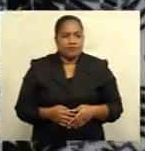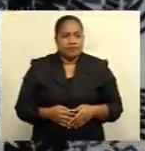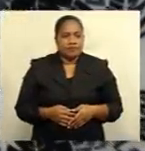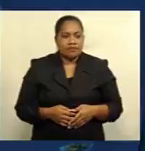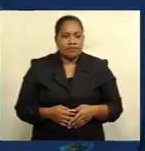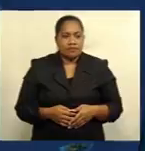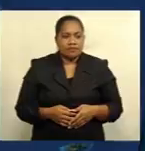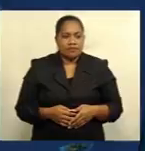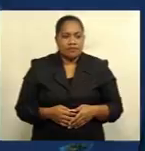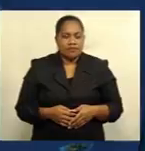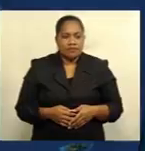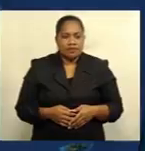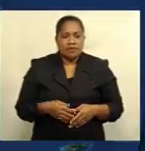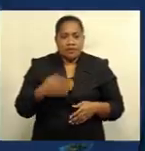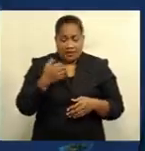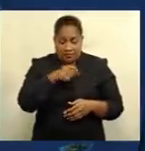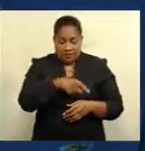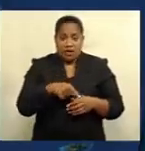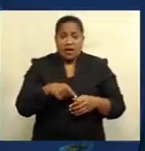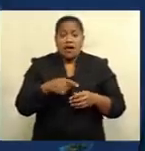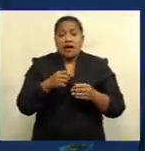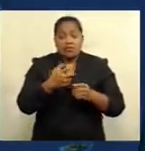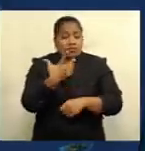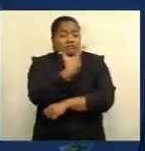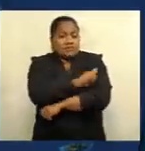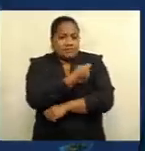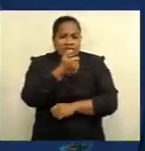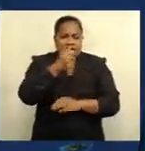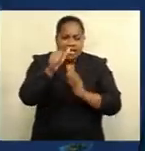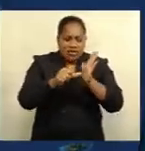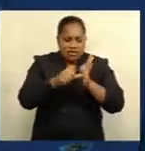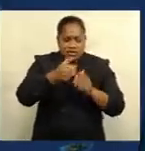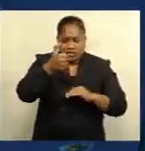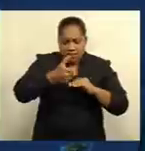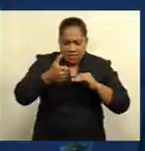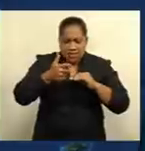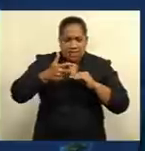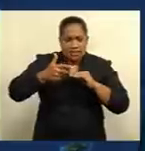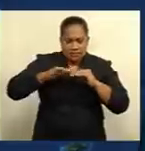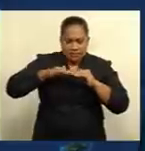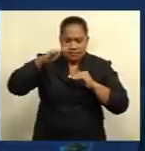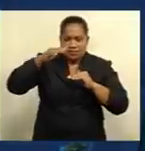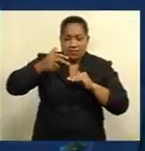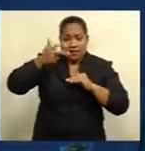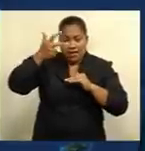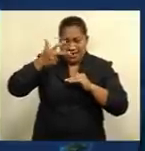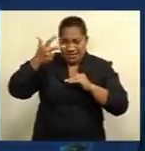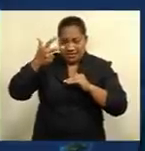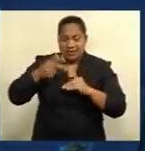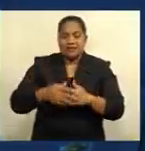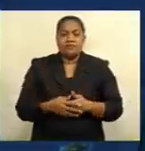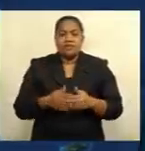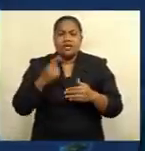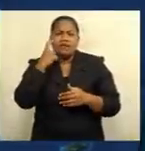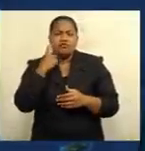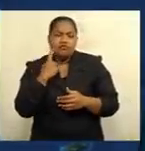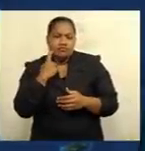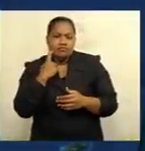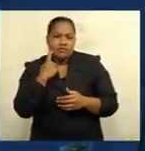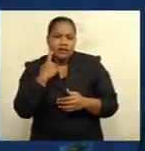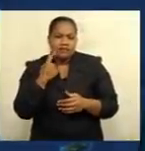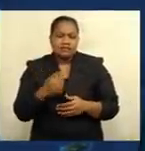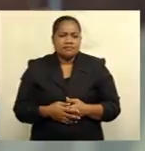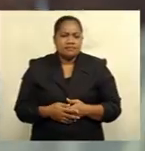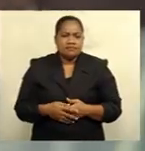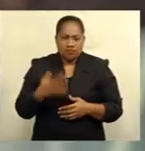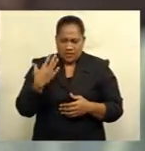to vaccinate the 16 and the 18s, up 16 to 18 age group. I'm just trying to sort out a consent process for